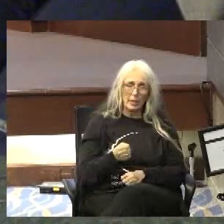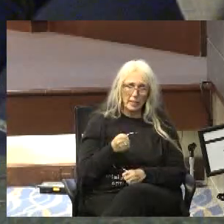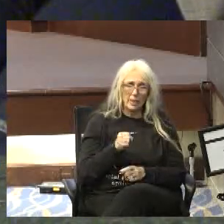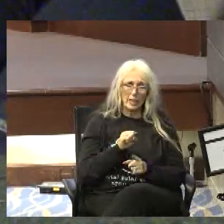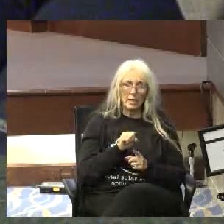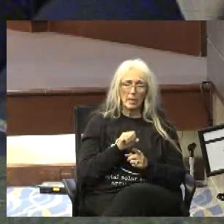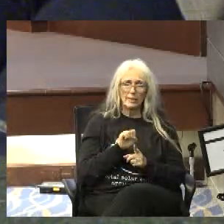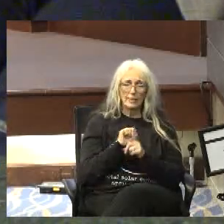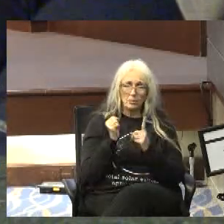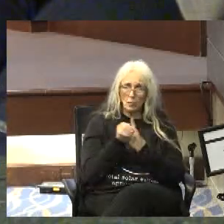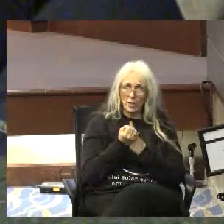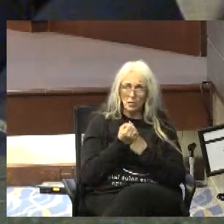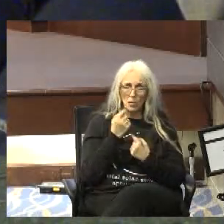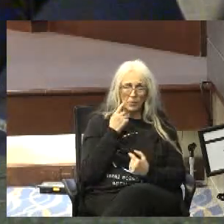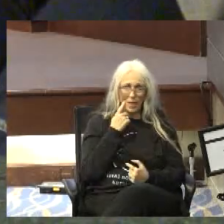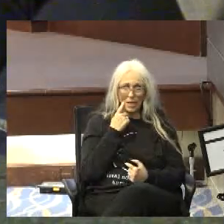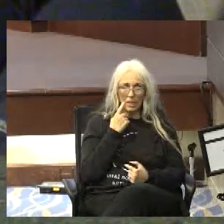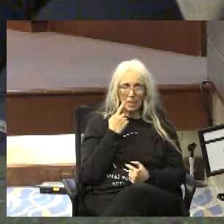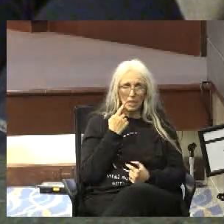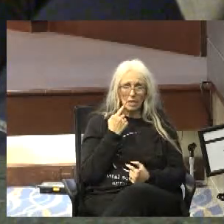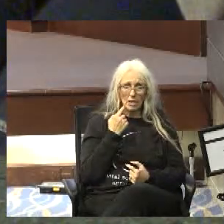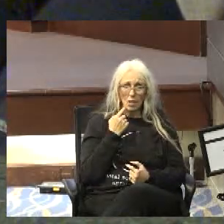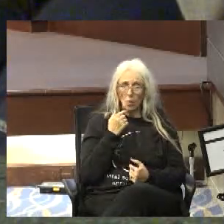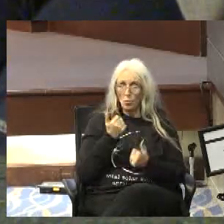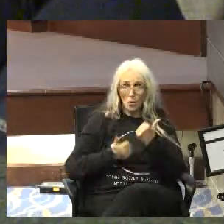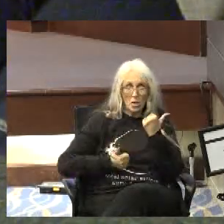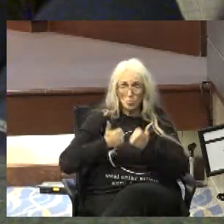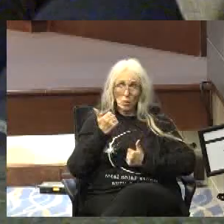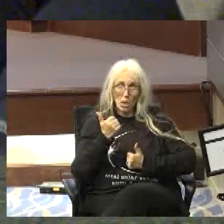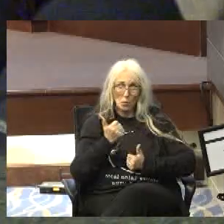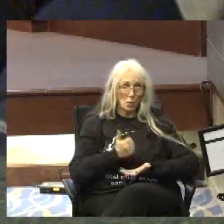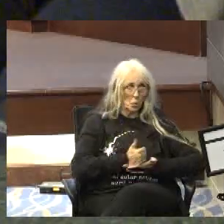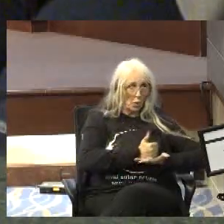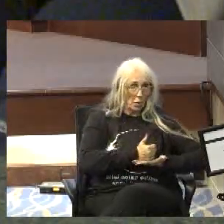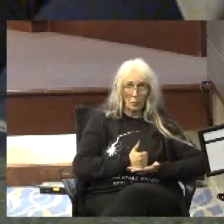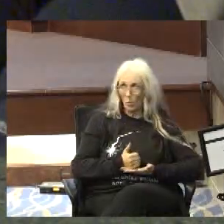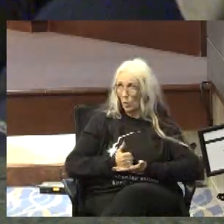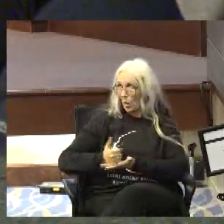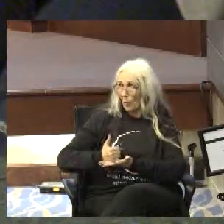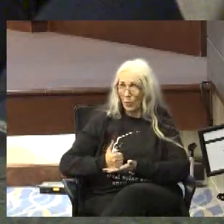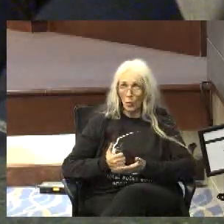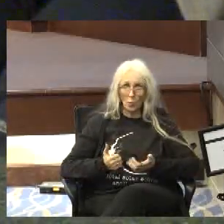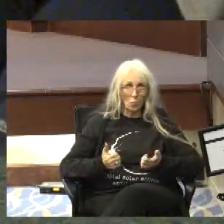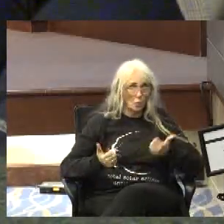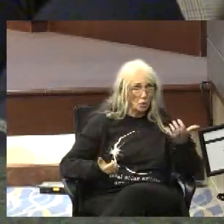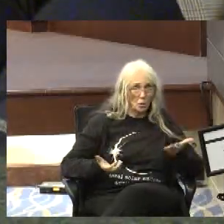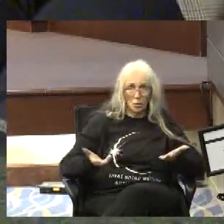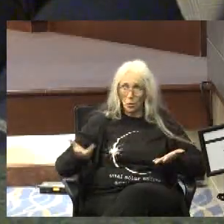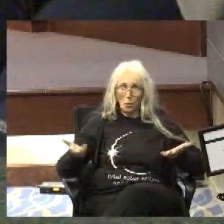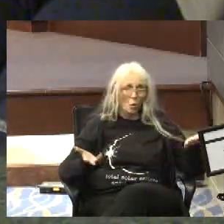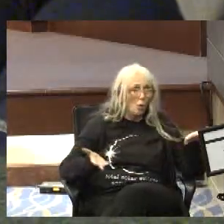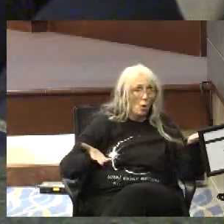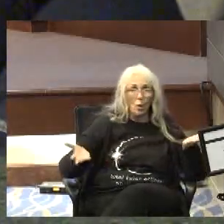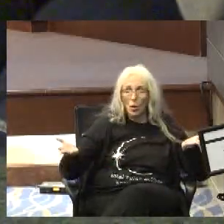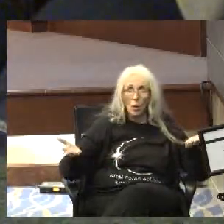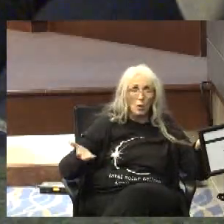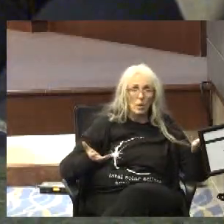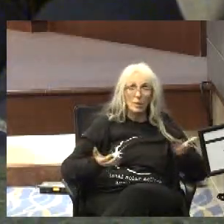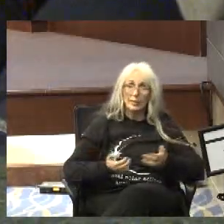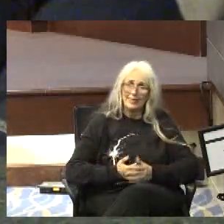they're going to have to think, well, which one are we going to fund? Which one are we going to help? Which one are we, I mean, you know what I'm saying? Yeah.